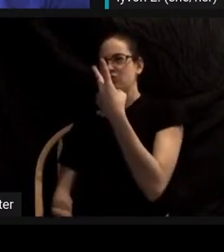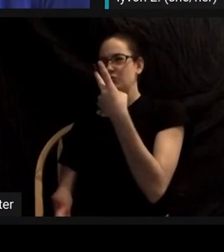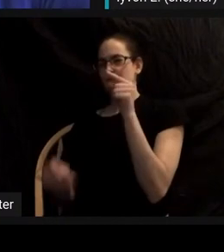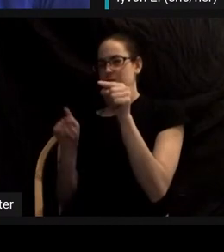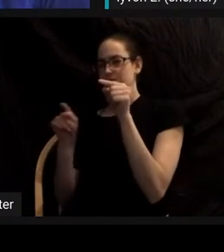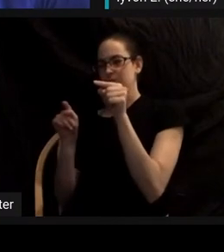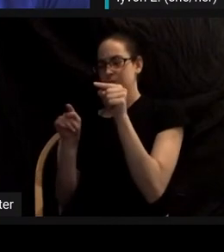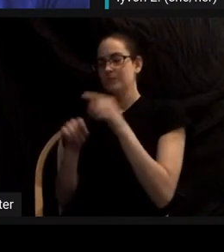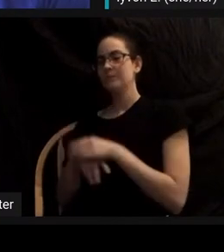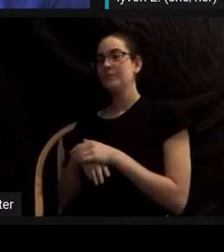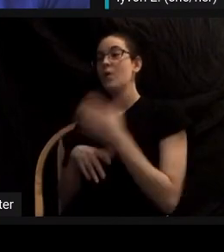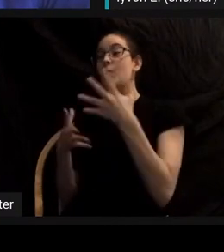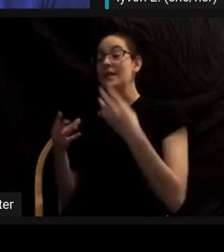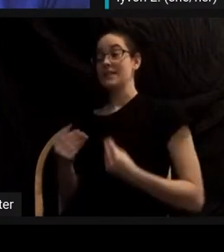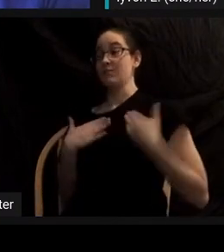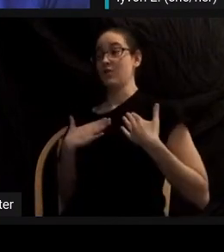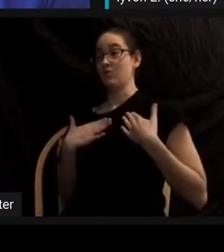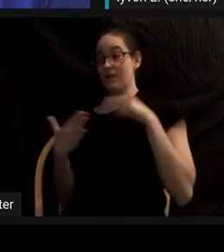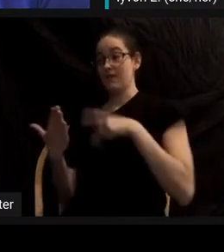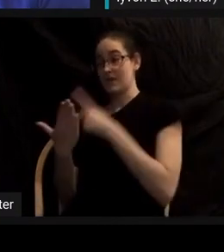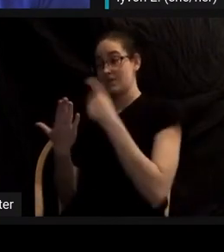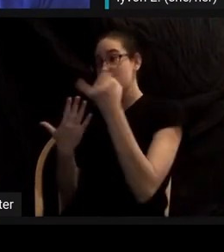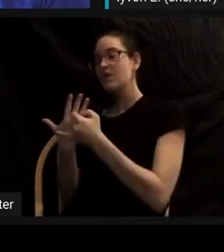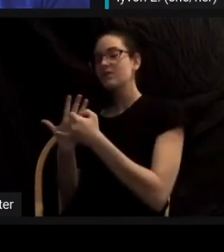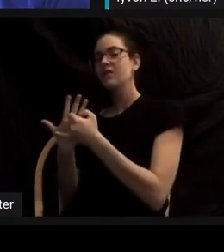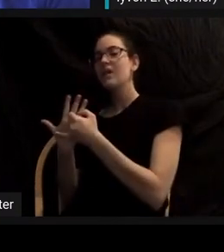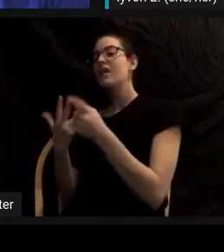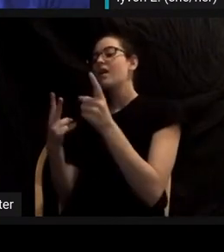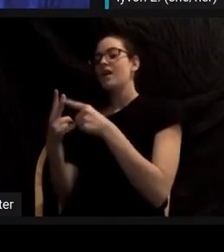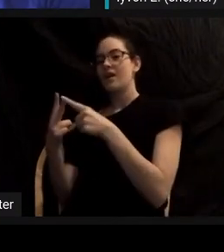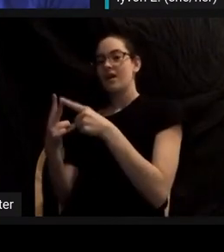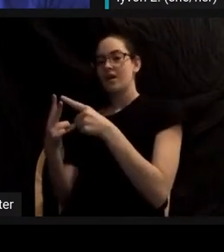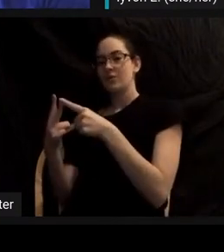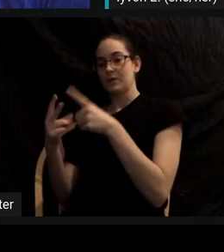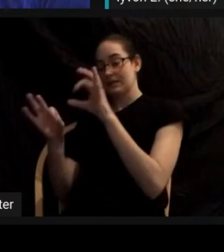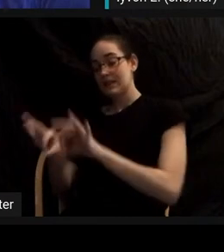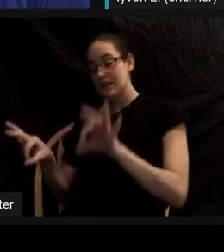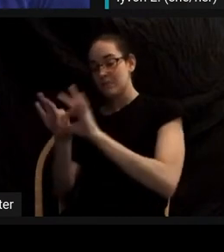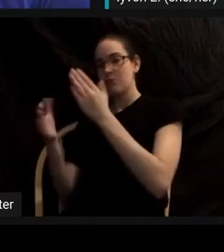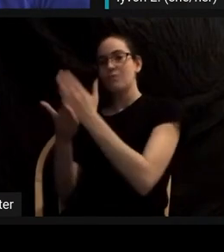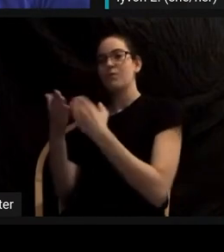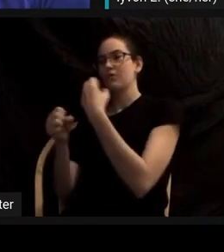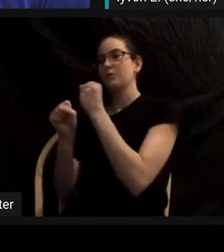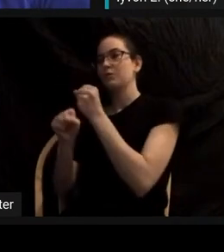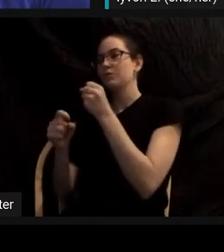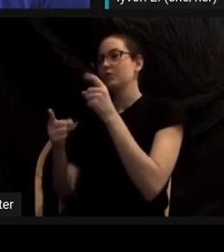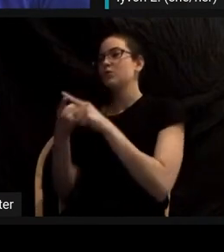together. The what inspires you about the projects you choose to produce, and what is the most important part of producing to you? So